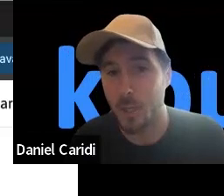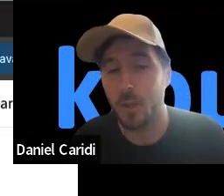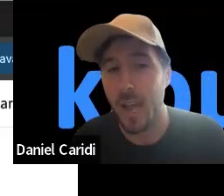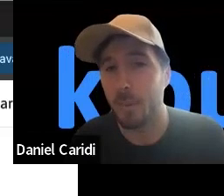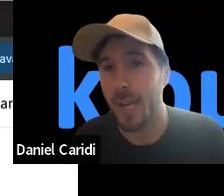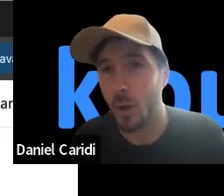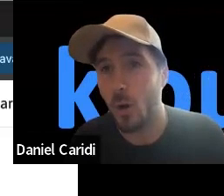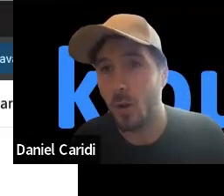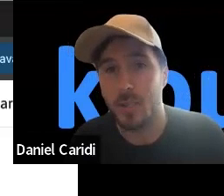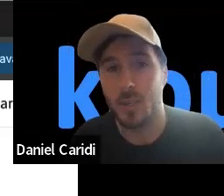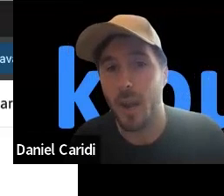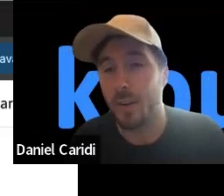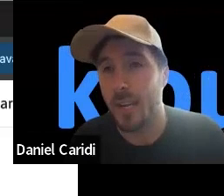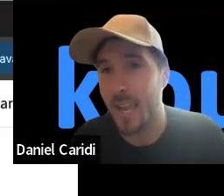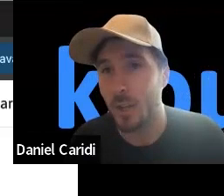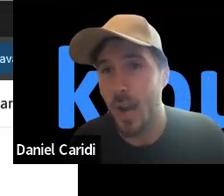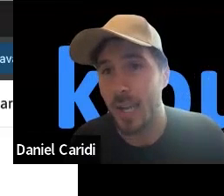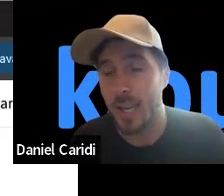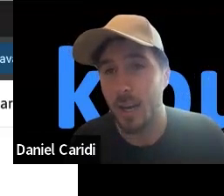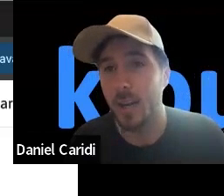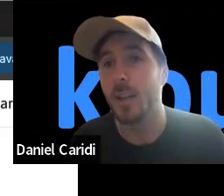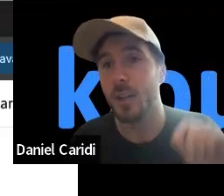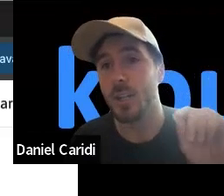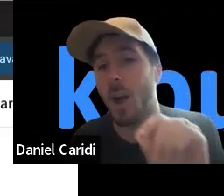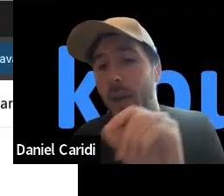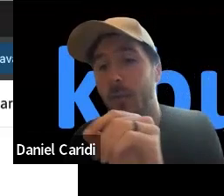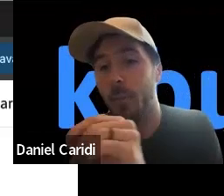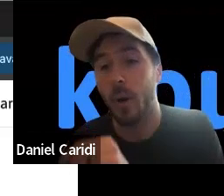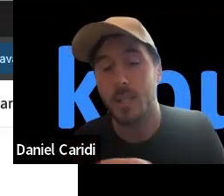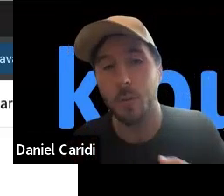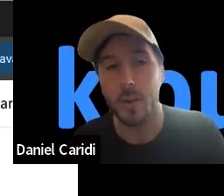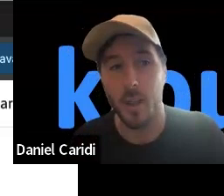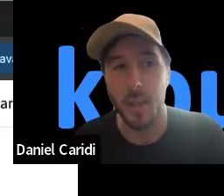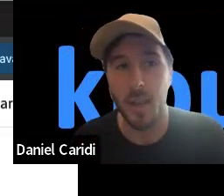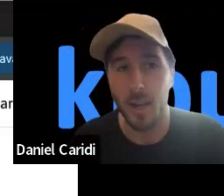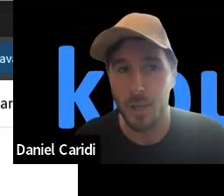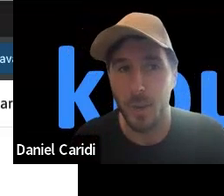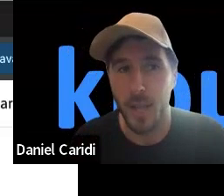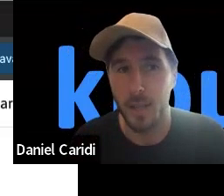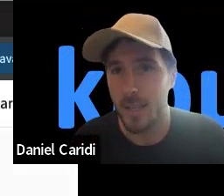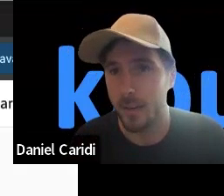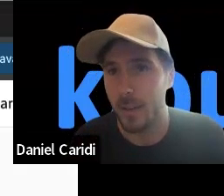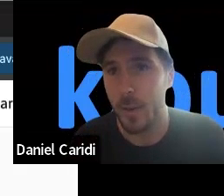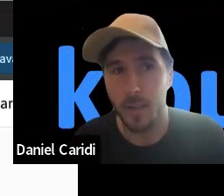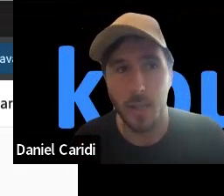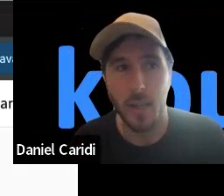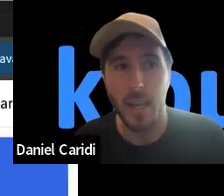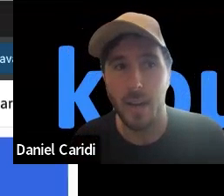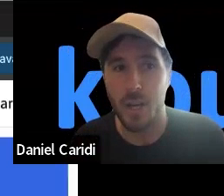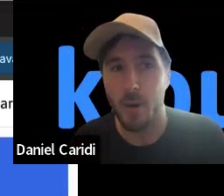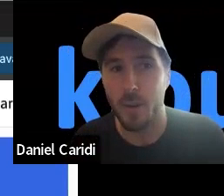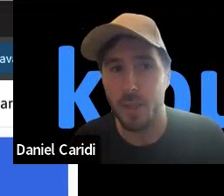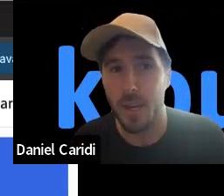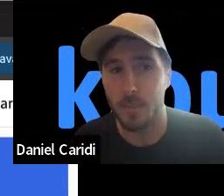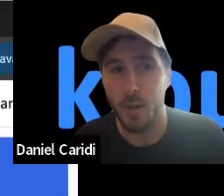Athena's actual life plan goals. So whatever data you got here, you can show in reports for Athena. And I'll show you what that looks like really quickly. If